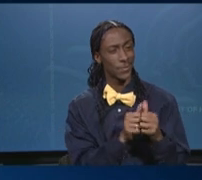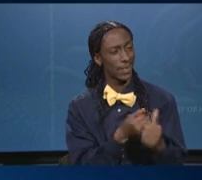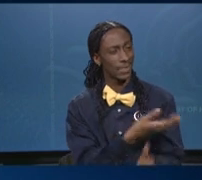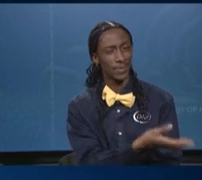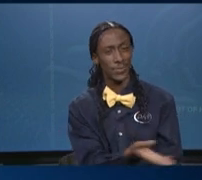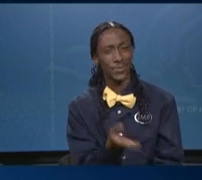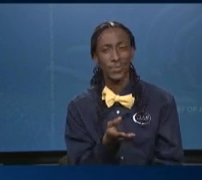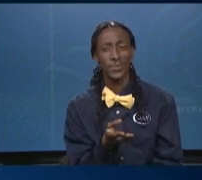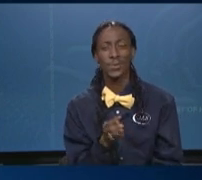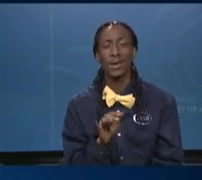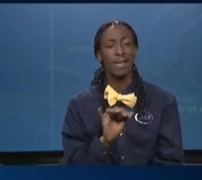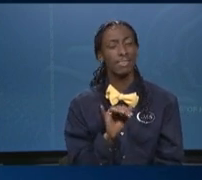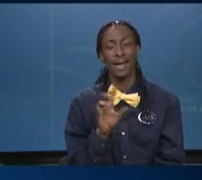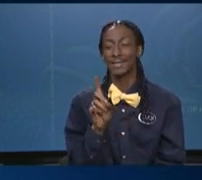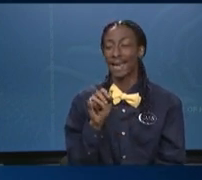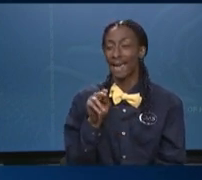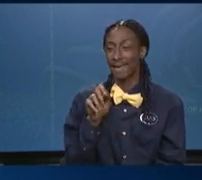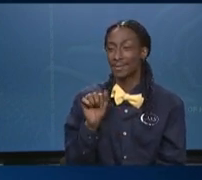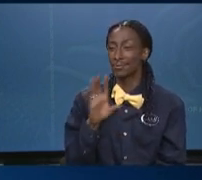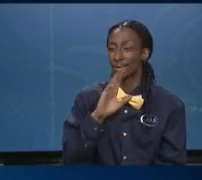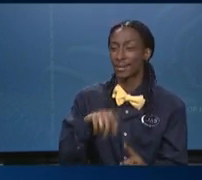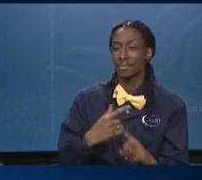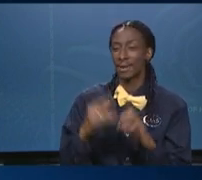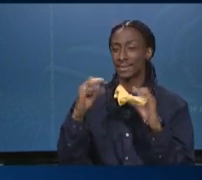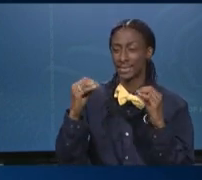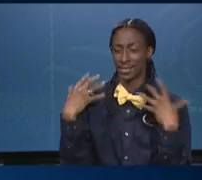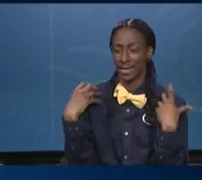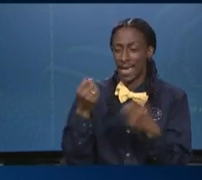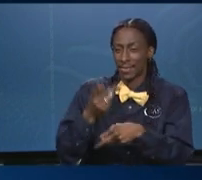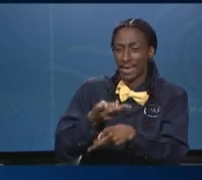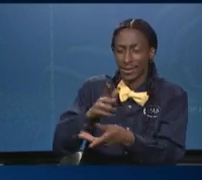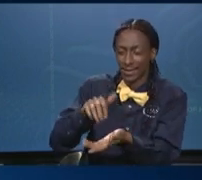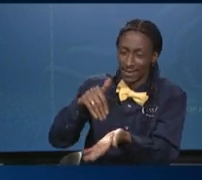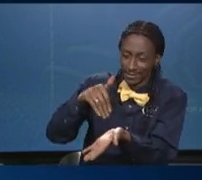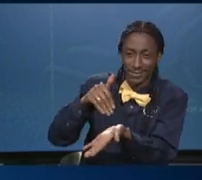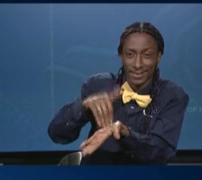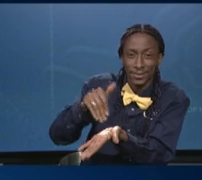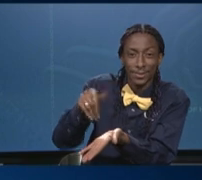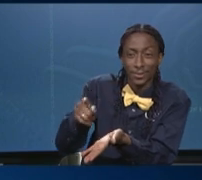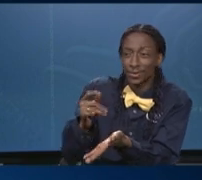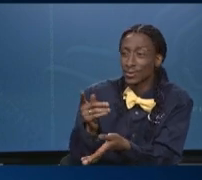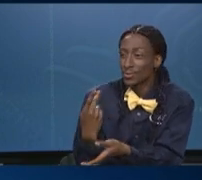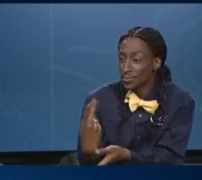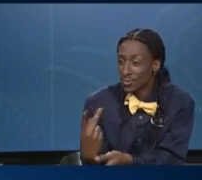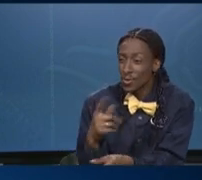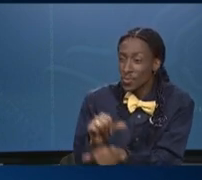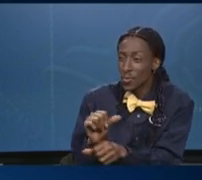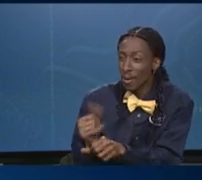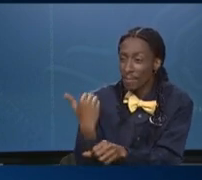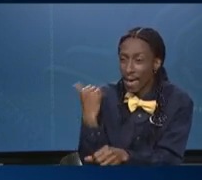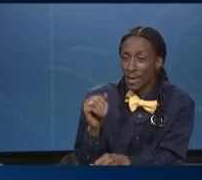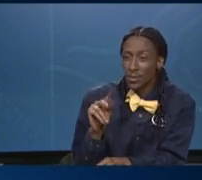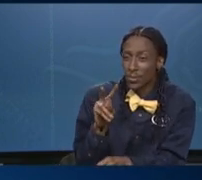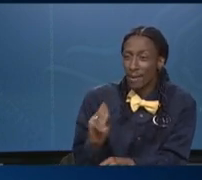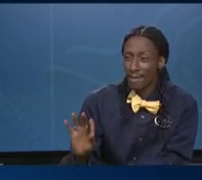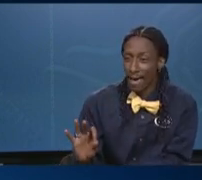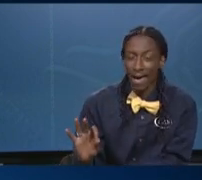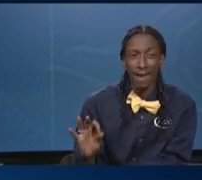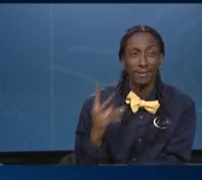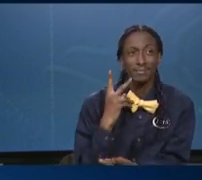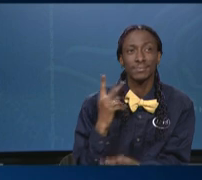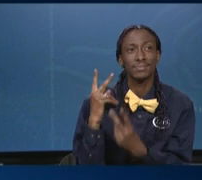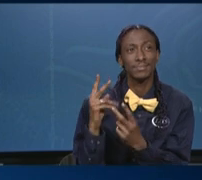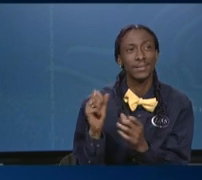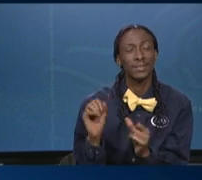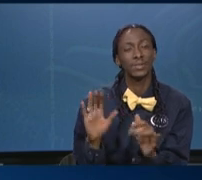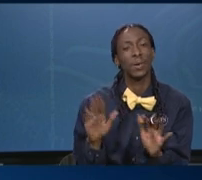when, Diana, you talked about the teaching health centers, and that's what we worked on, you know, back in 2009. I mean, so